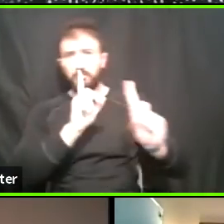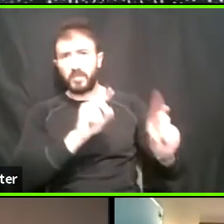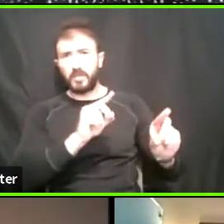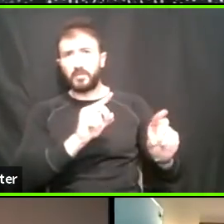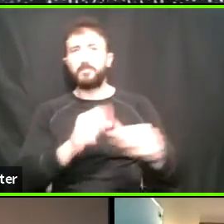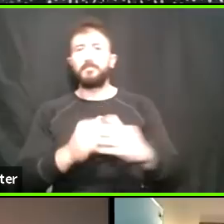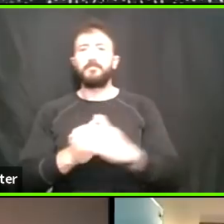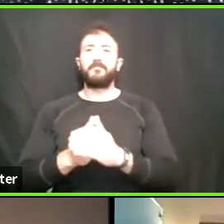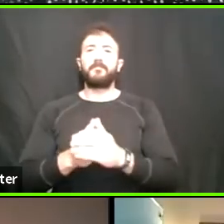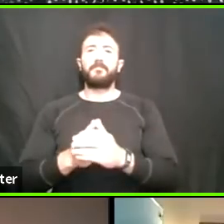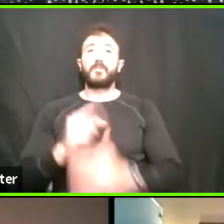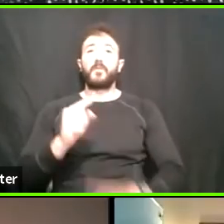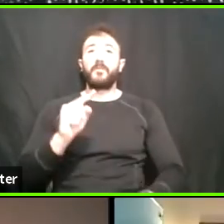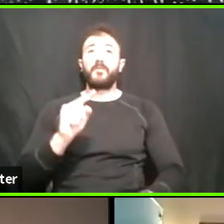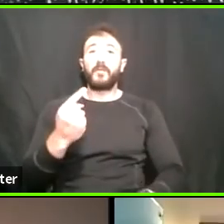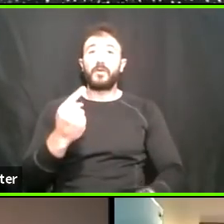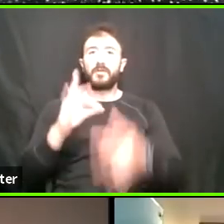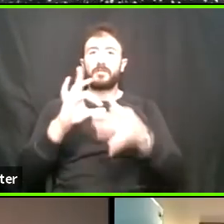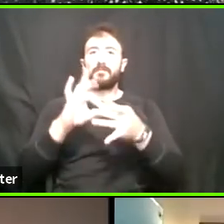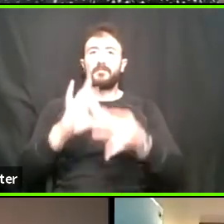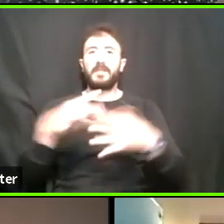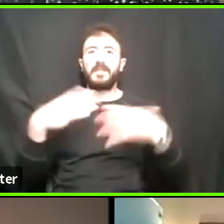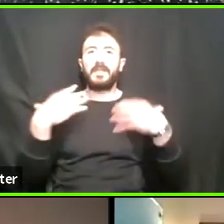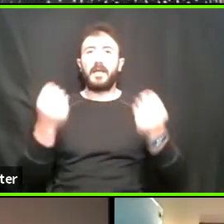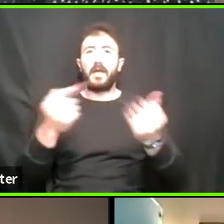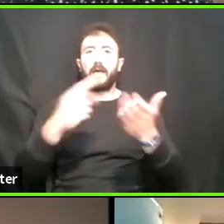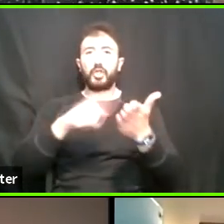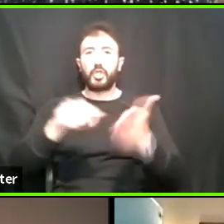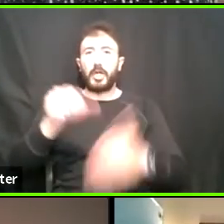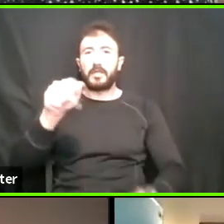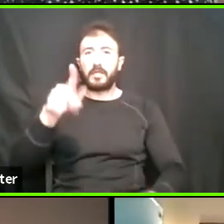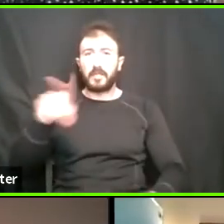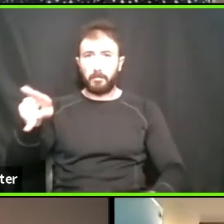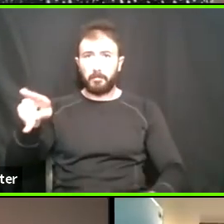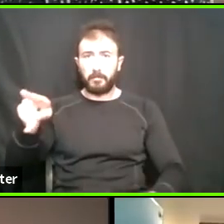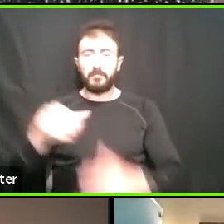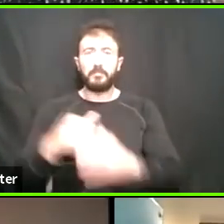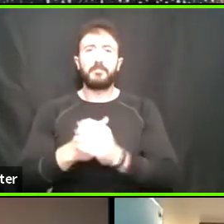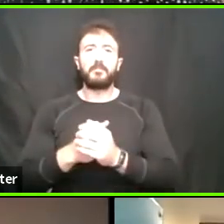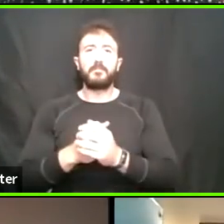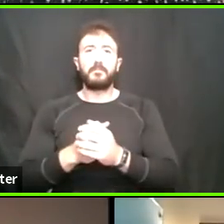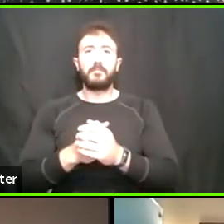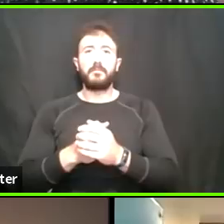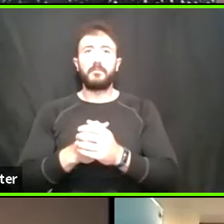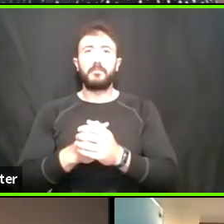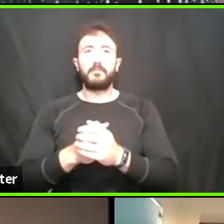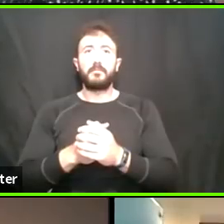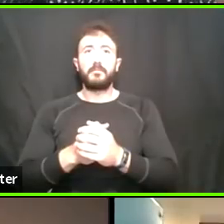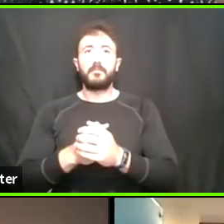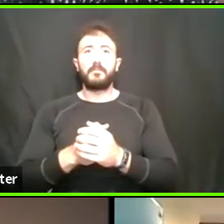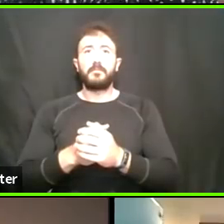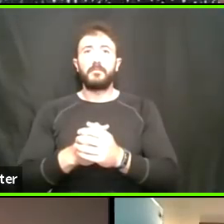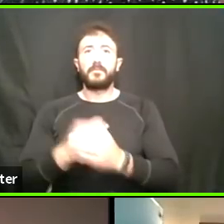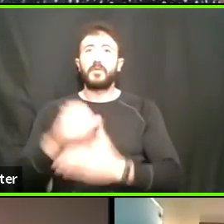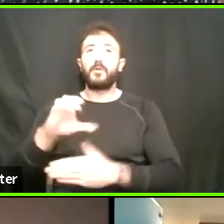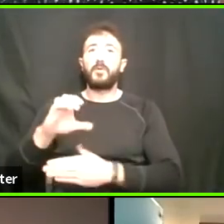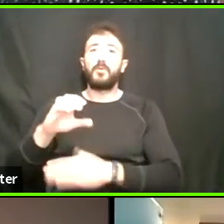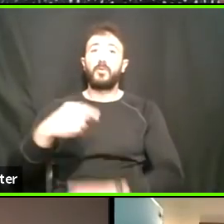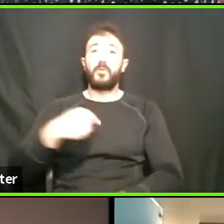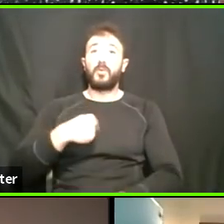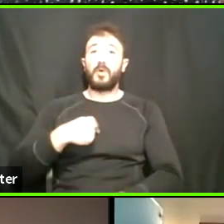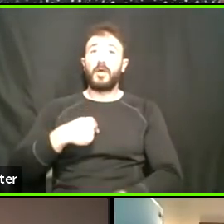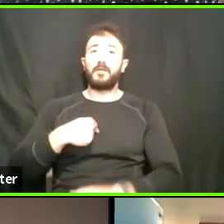Check app. Becky and Clay, I'm an itinerant music teacher, and I go